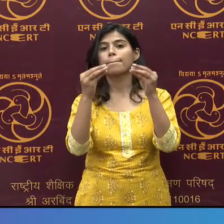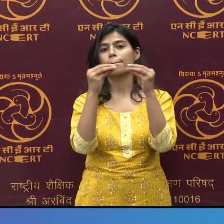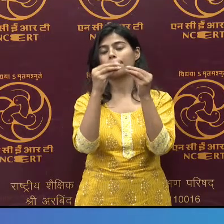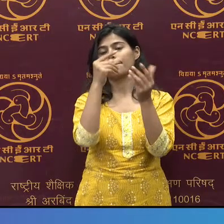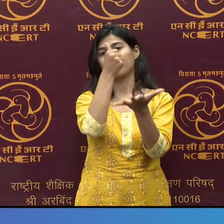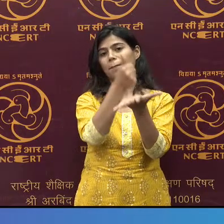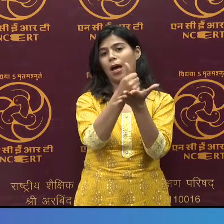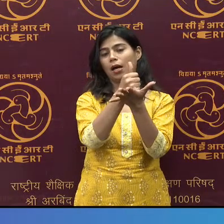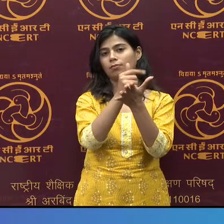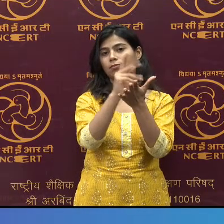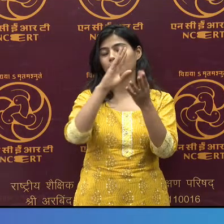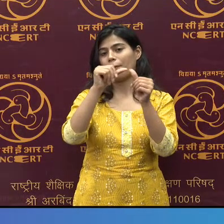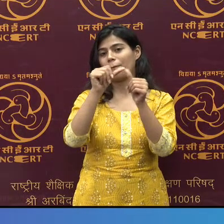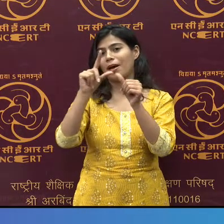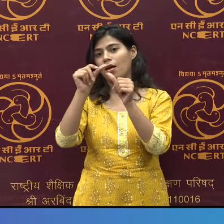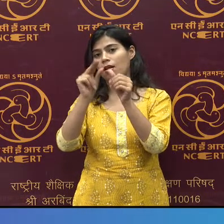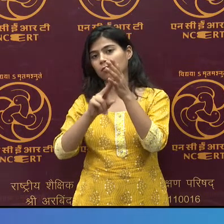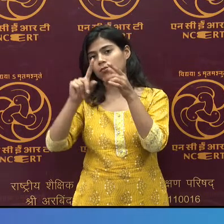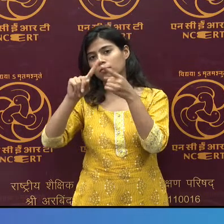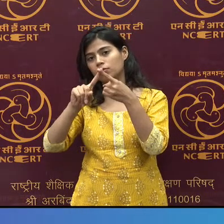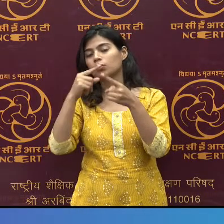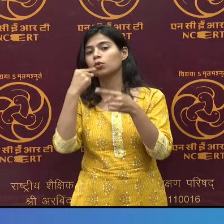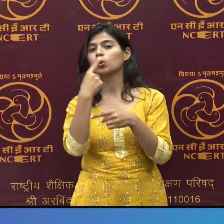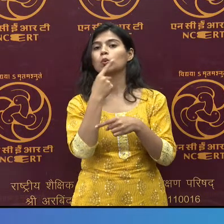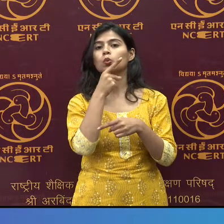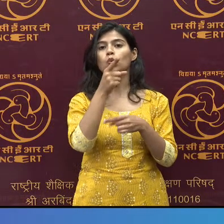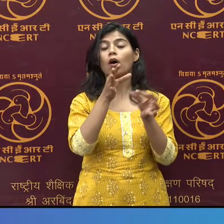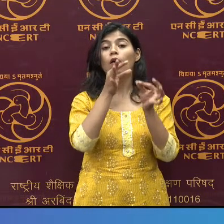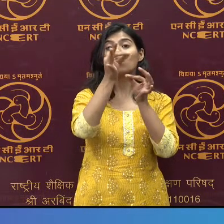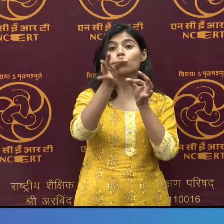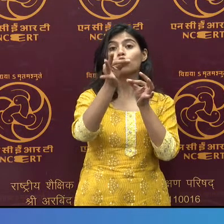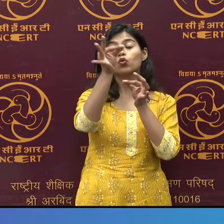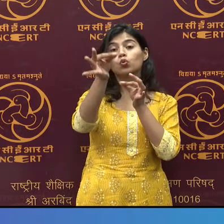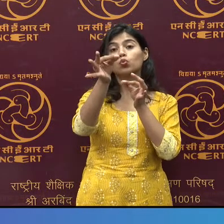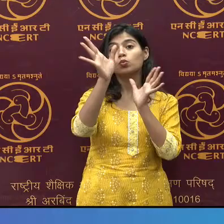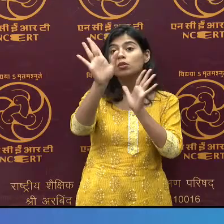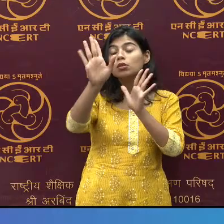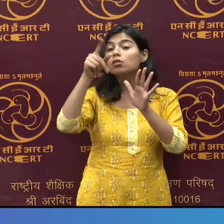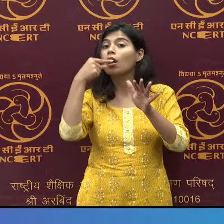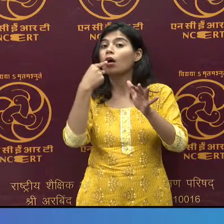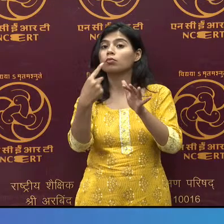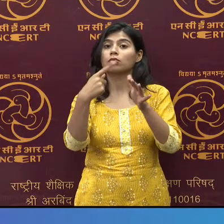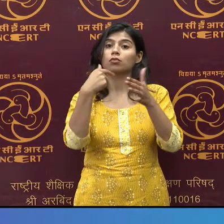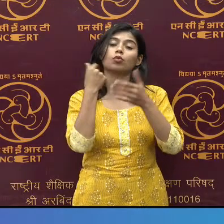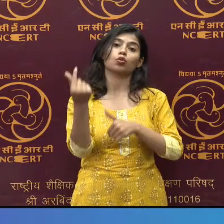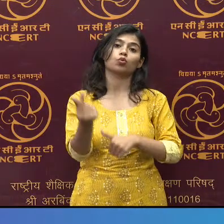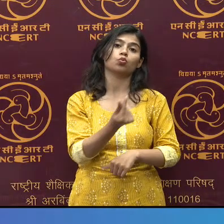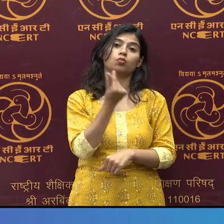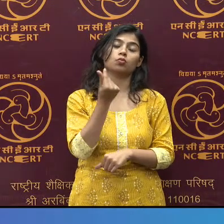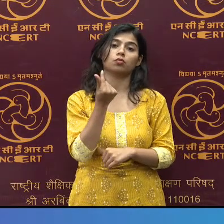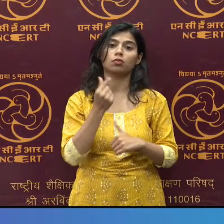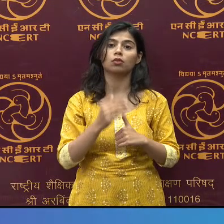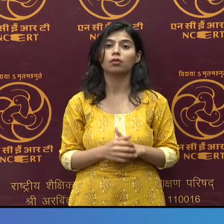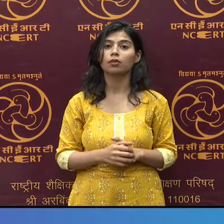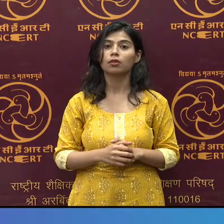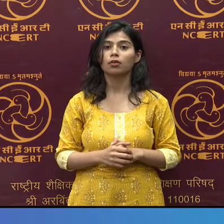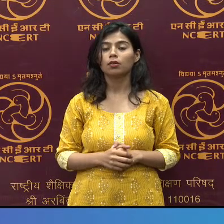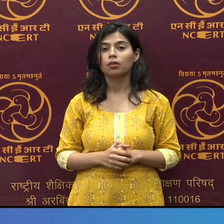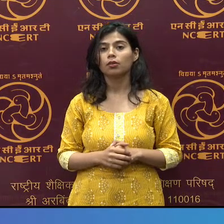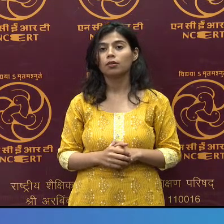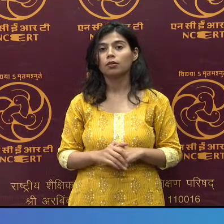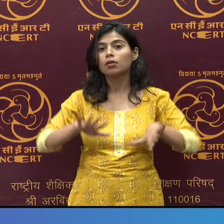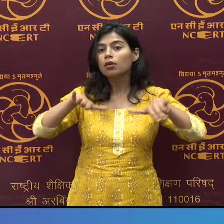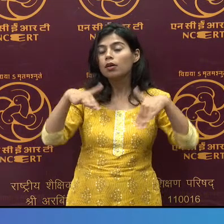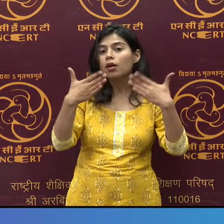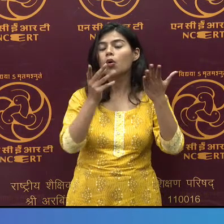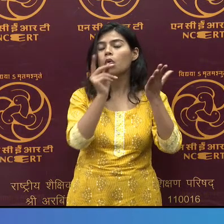into the well-being of the students who are the future asset of the nation. And how do, so now what I have